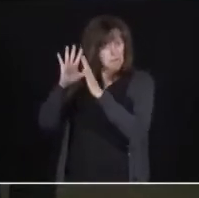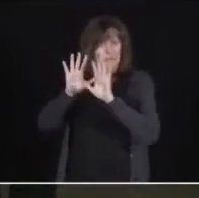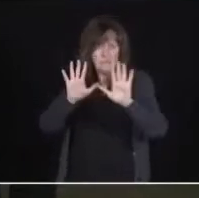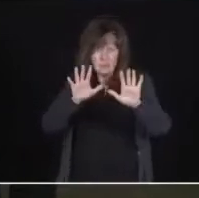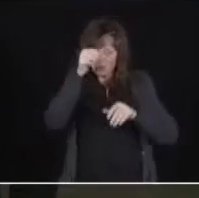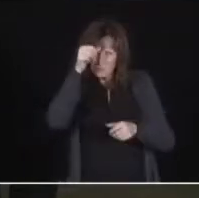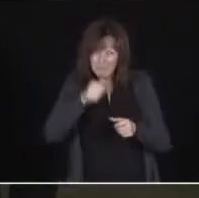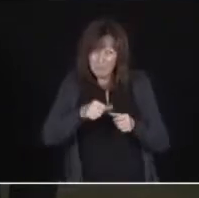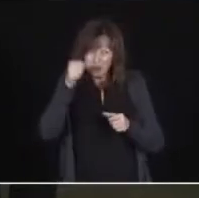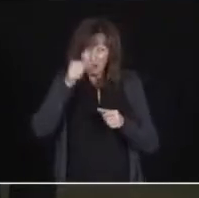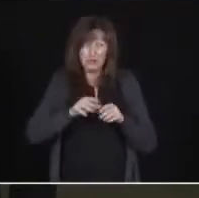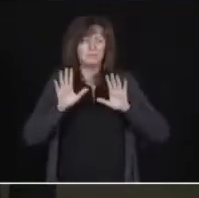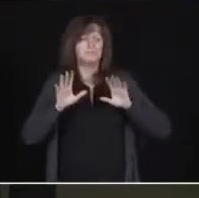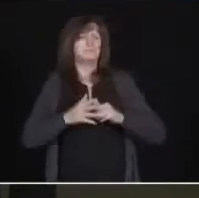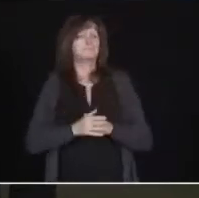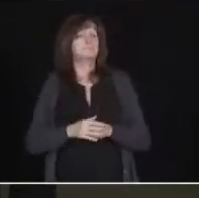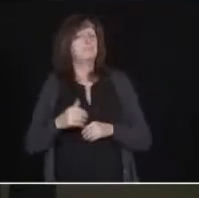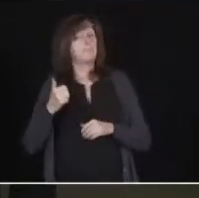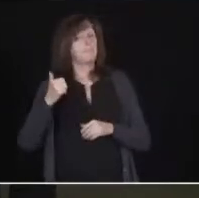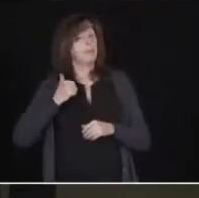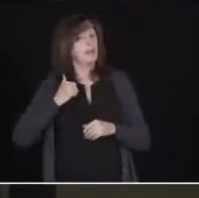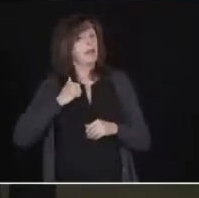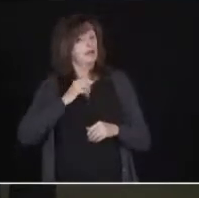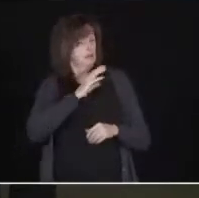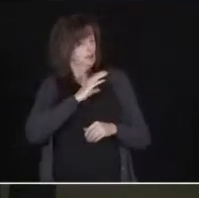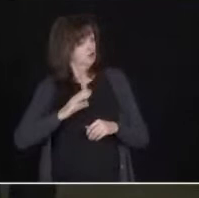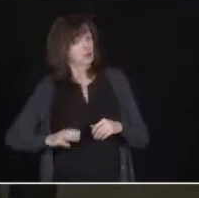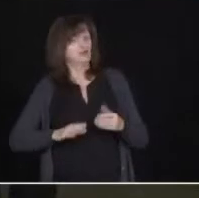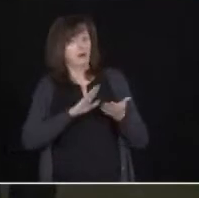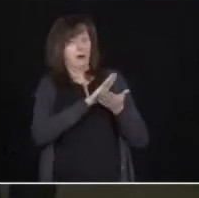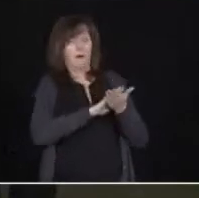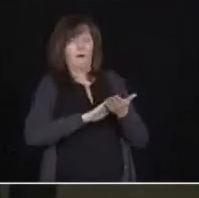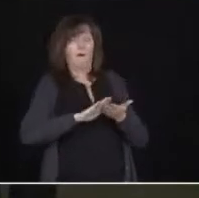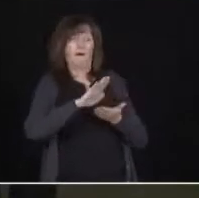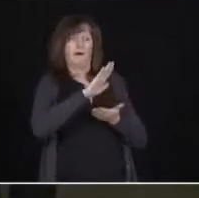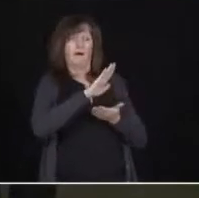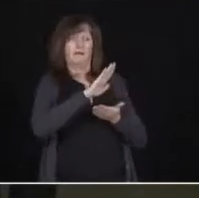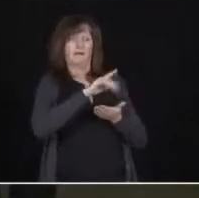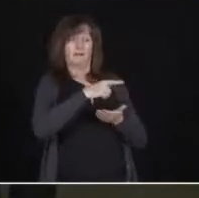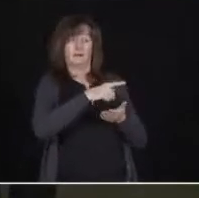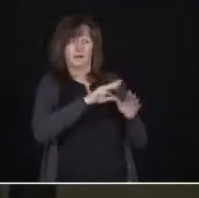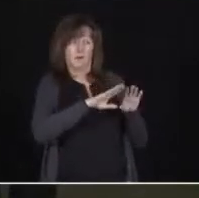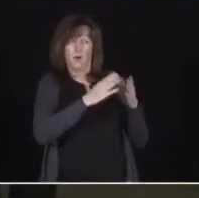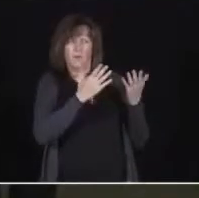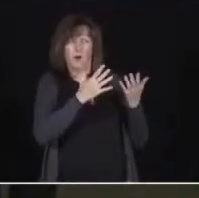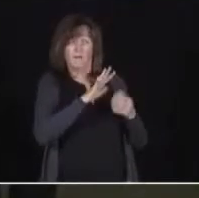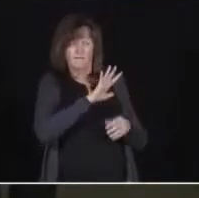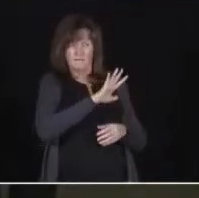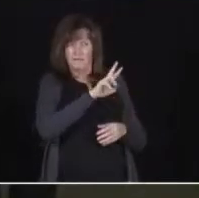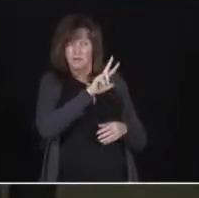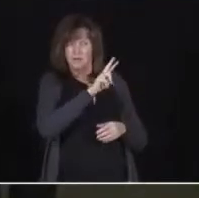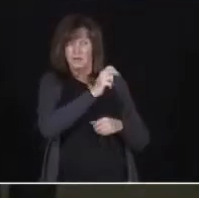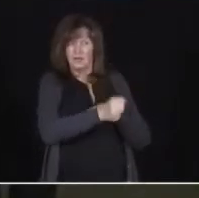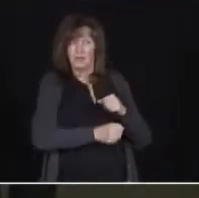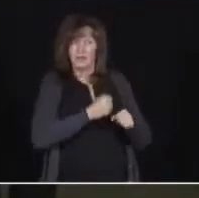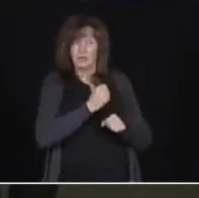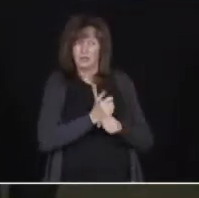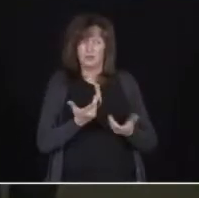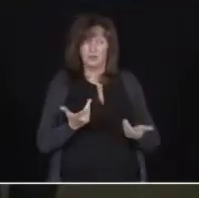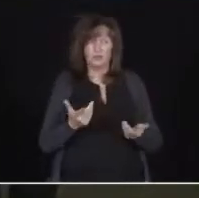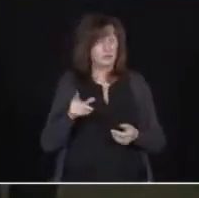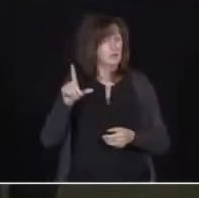the Canada Christian College has been open for 53 years under her term, under the Liberals for the last 15